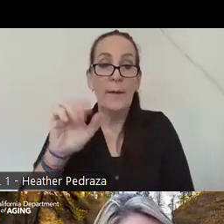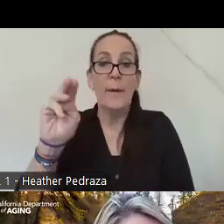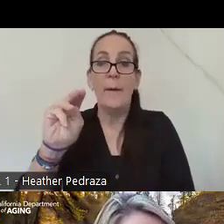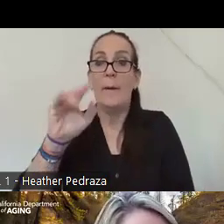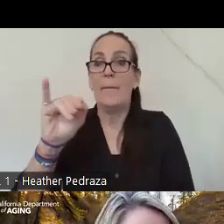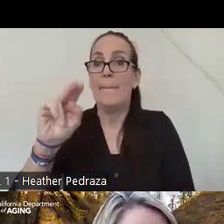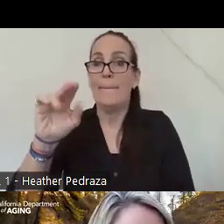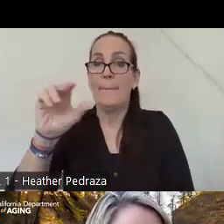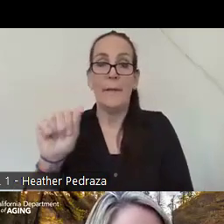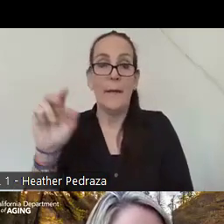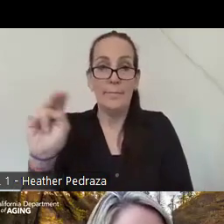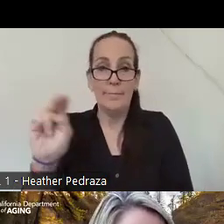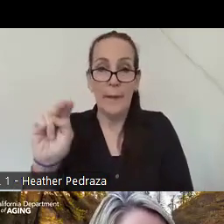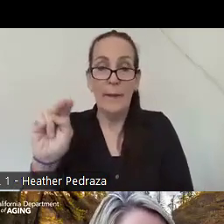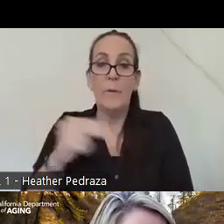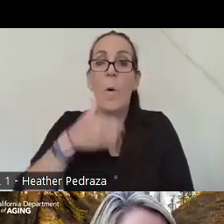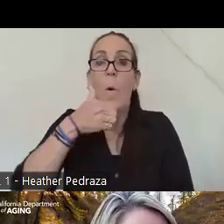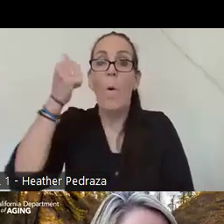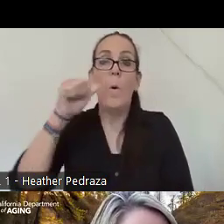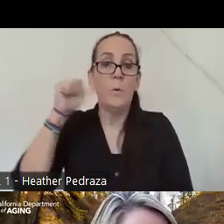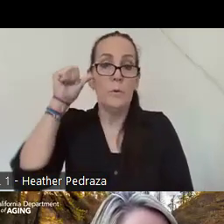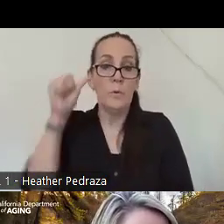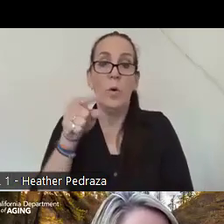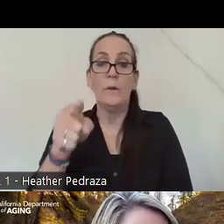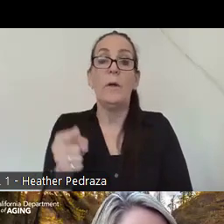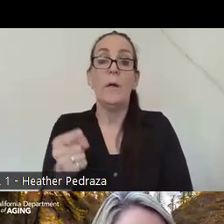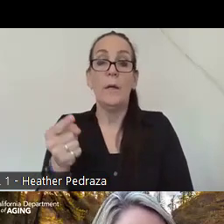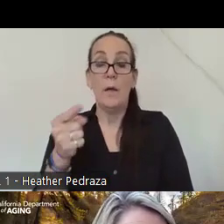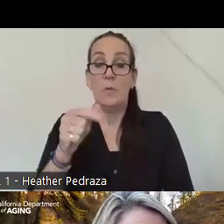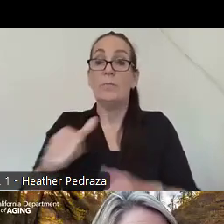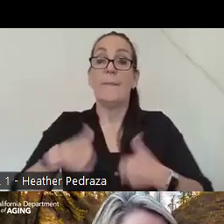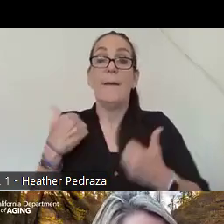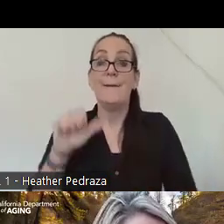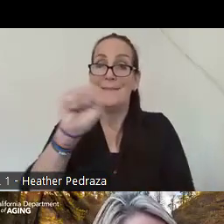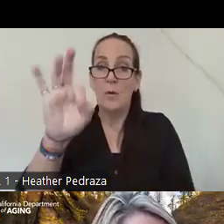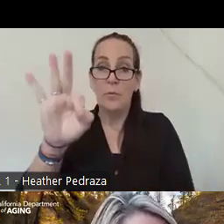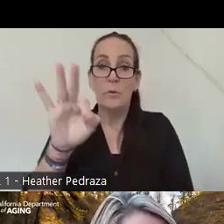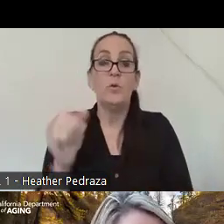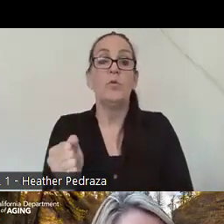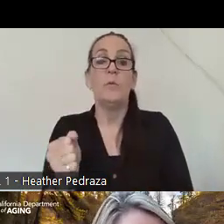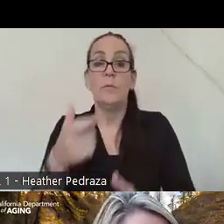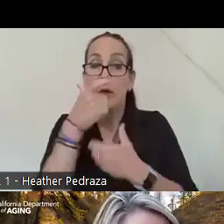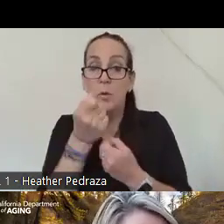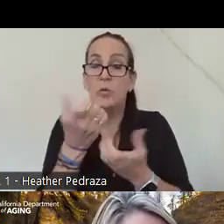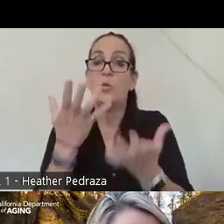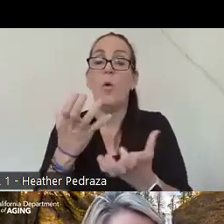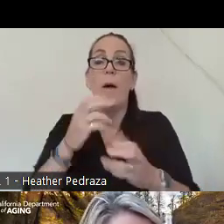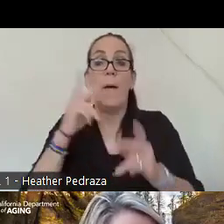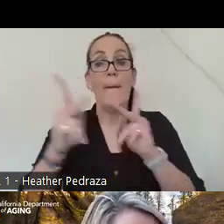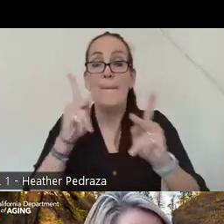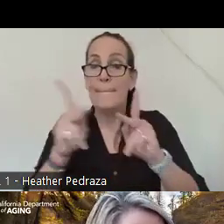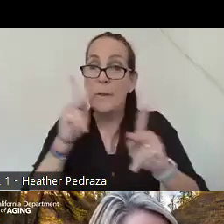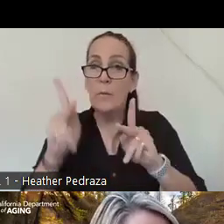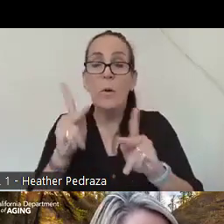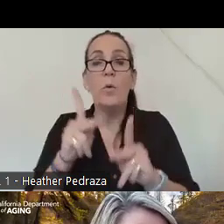who resides in San Francisco and is very interested in addressing how people can better navigate the system and address the needs of those